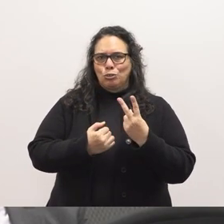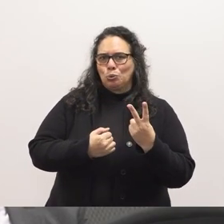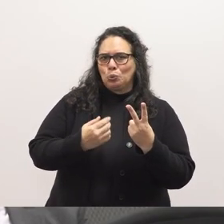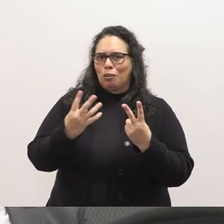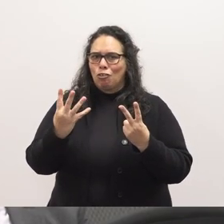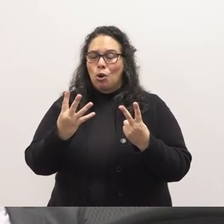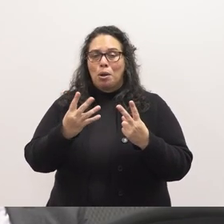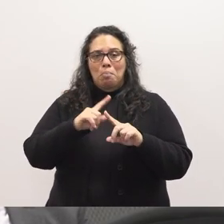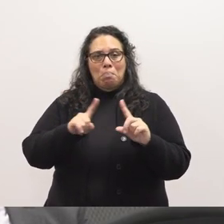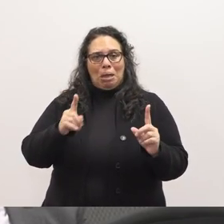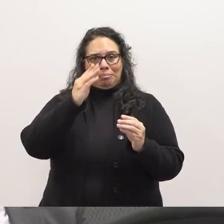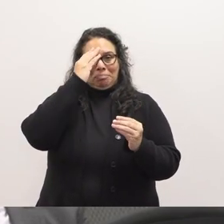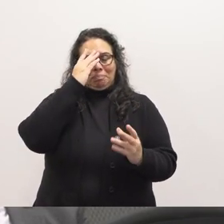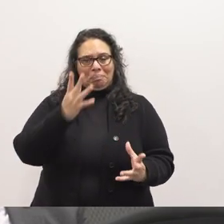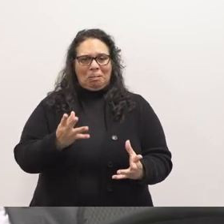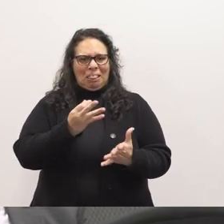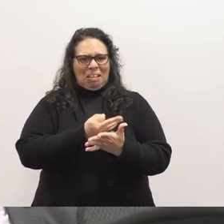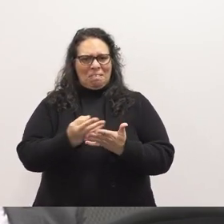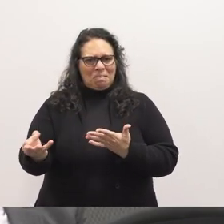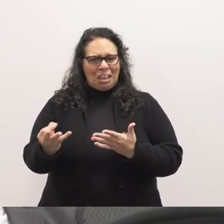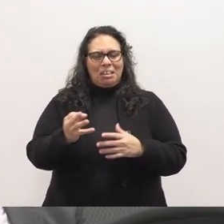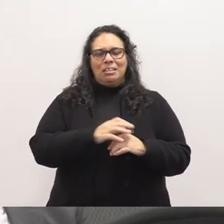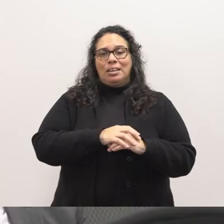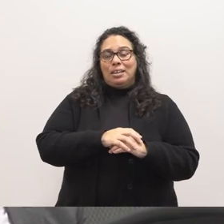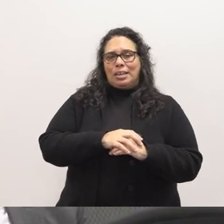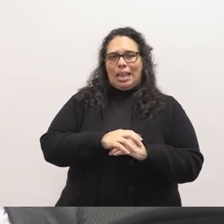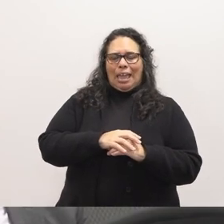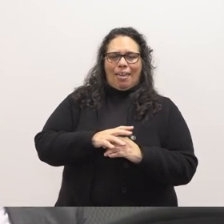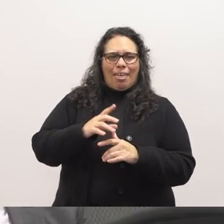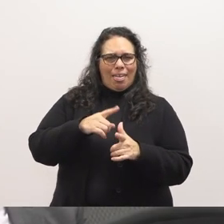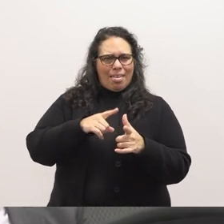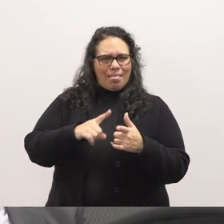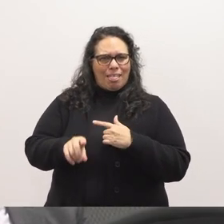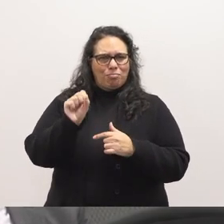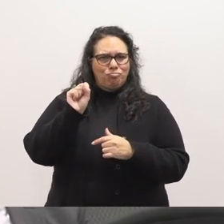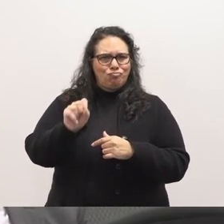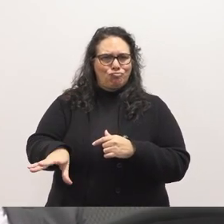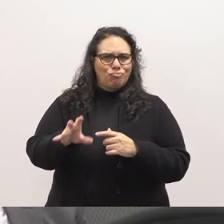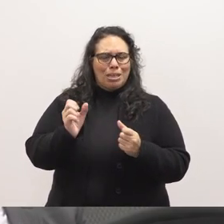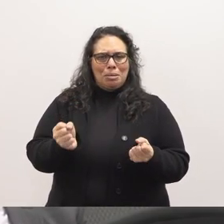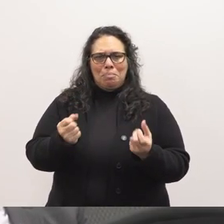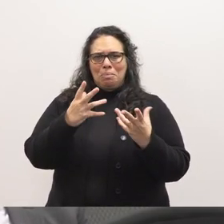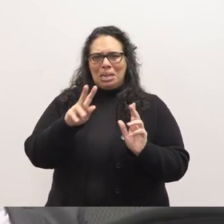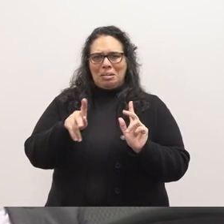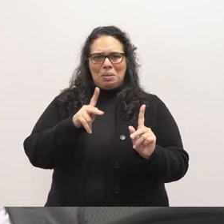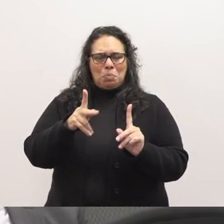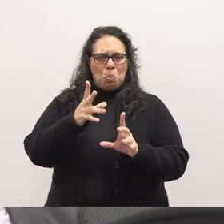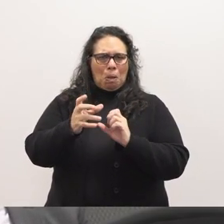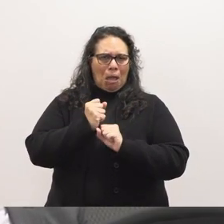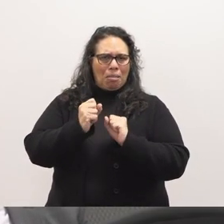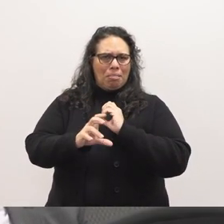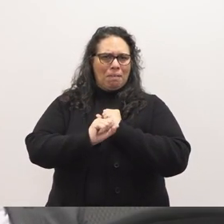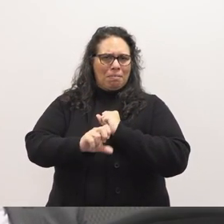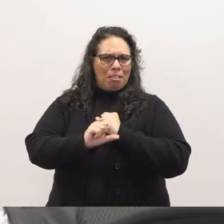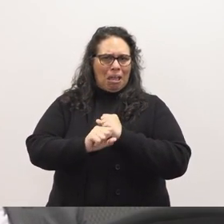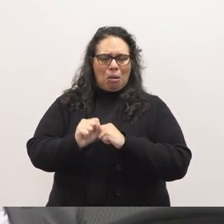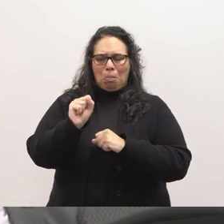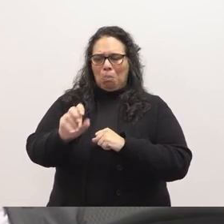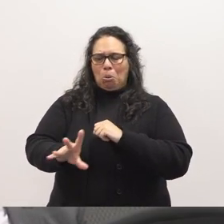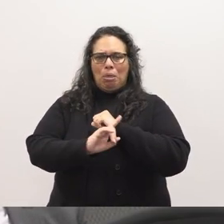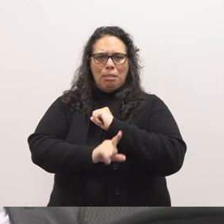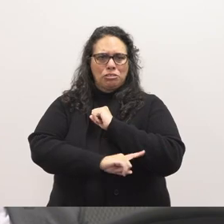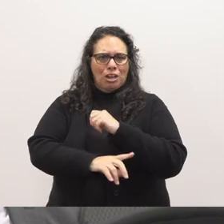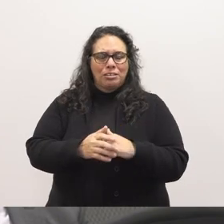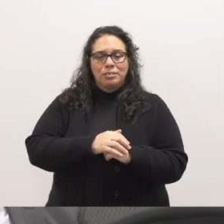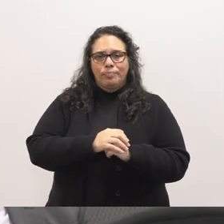about community schools failed miserably, and the piece ended up and tossed in the trash by most who received it. The mailer asked us to contact